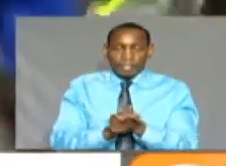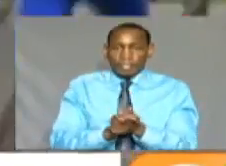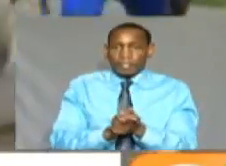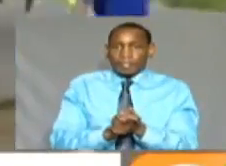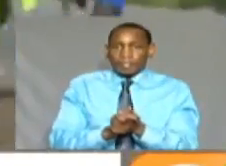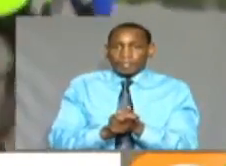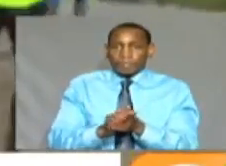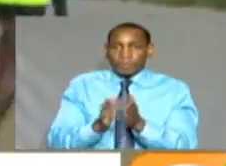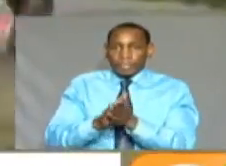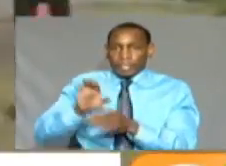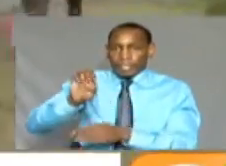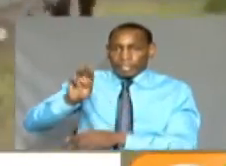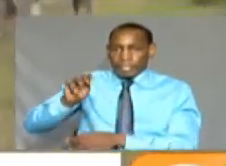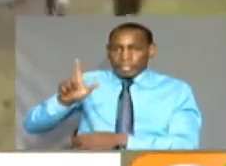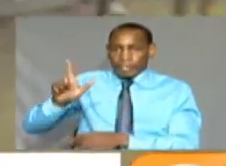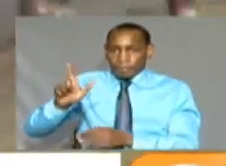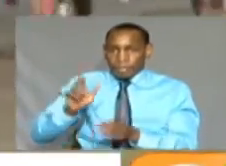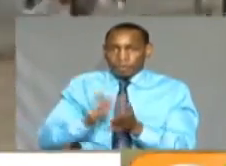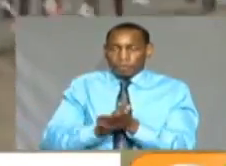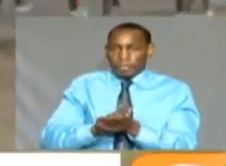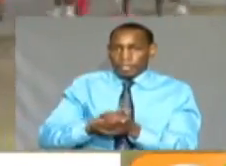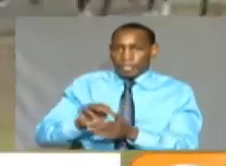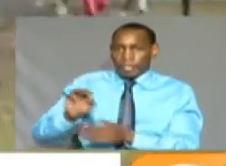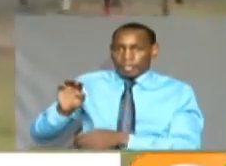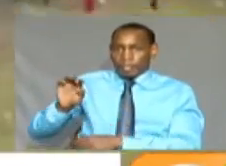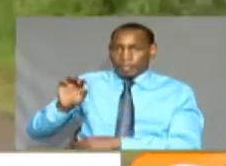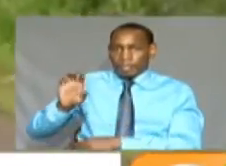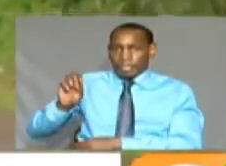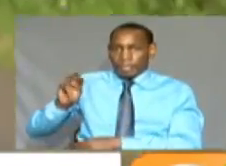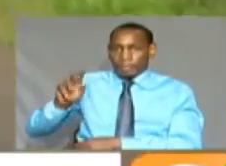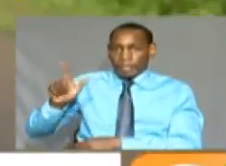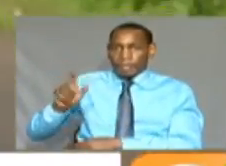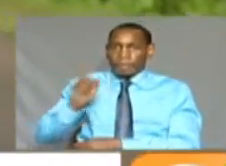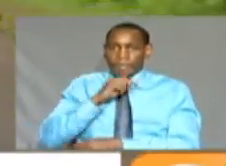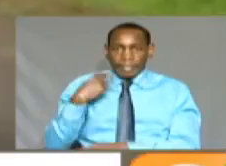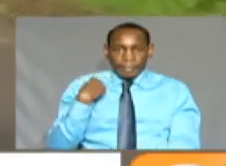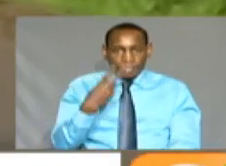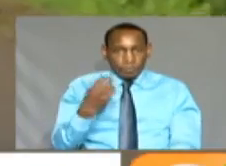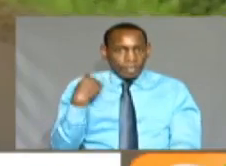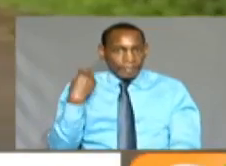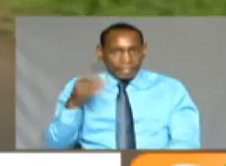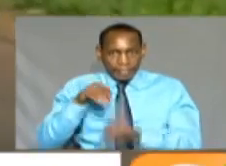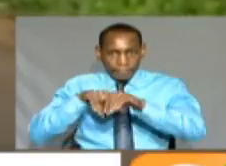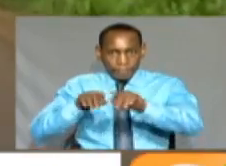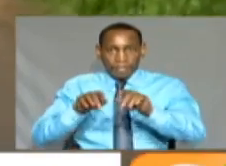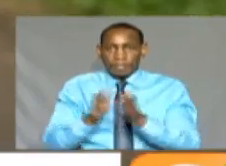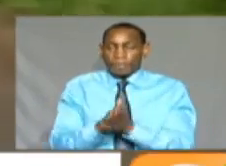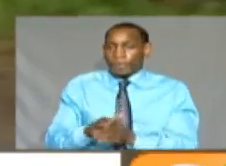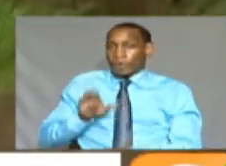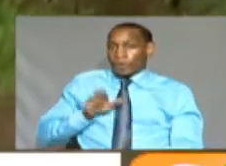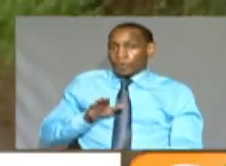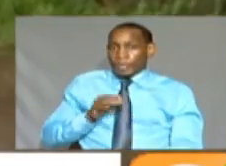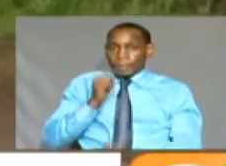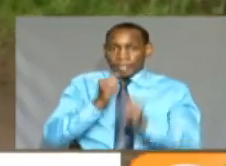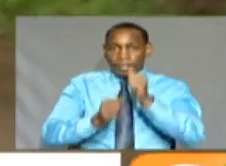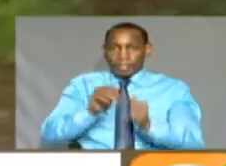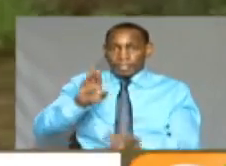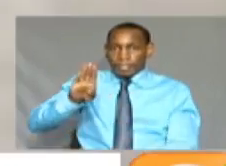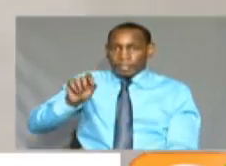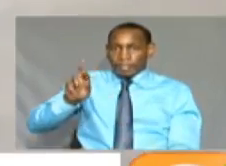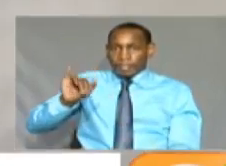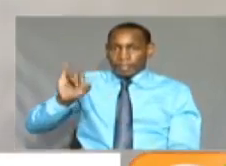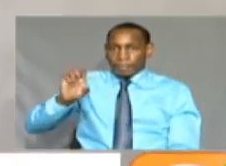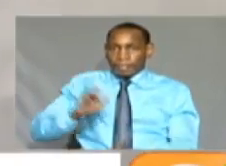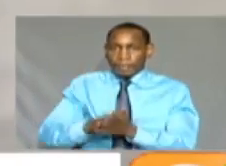race. Emmanuel Bet and Emmanuel Bor came second and third, respectively. On the women's side, Beatrice Chebet